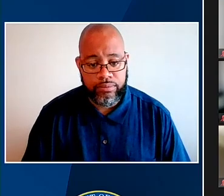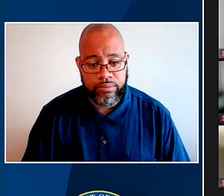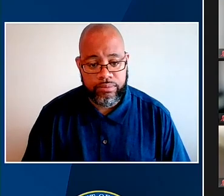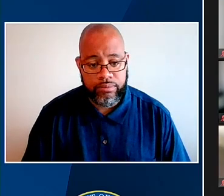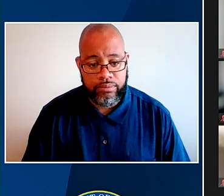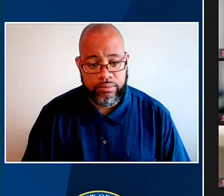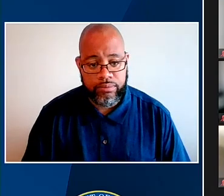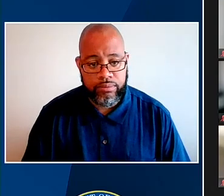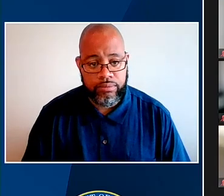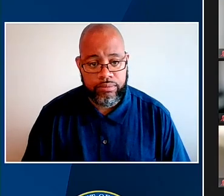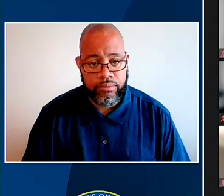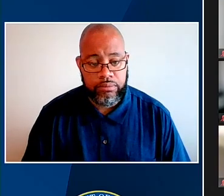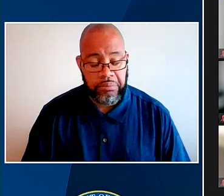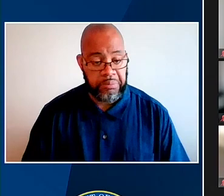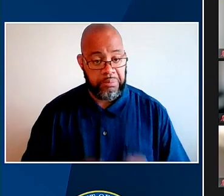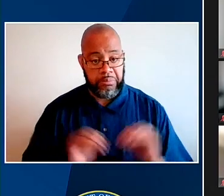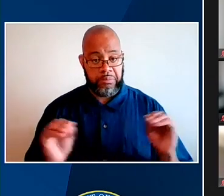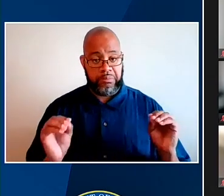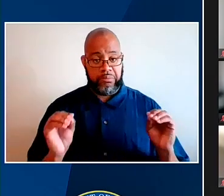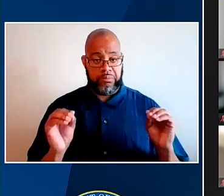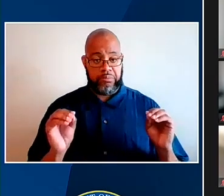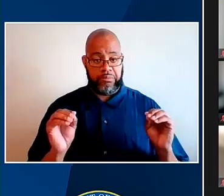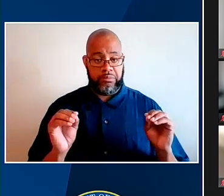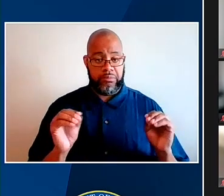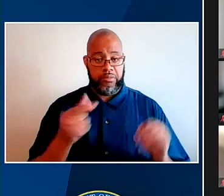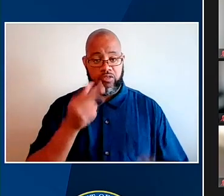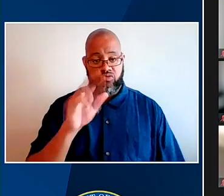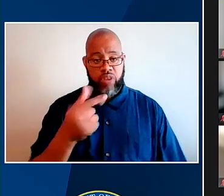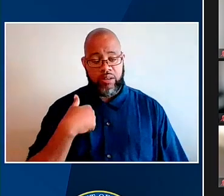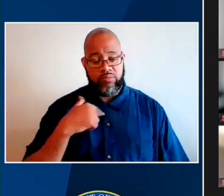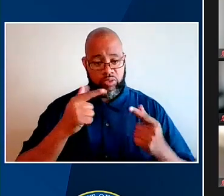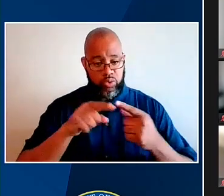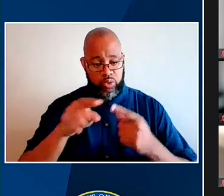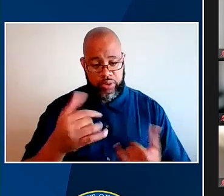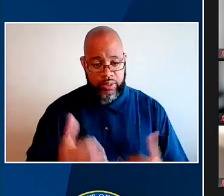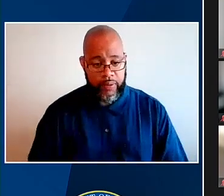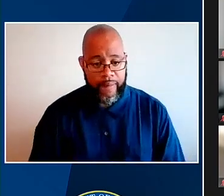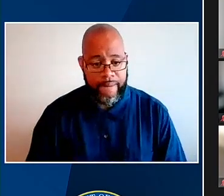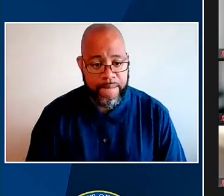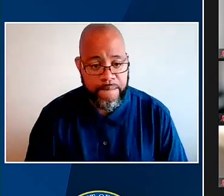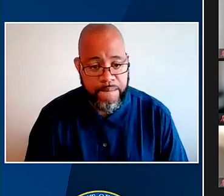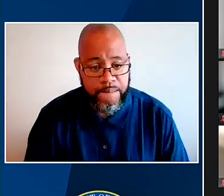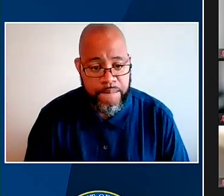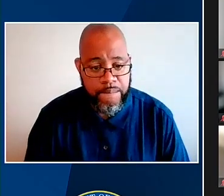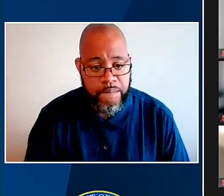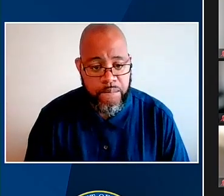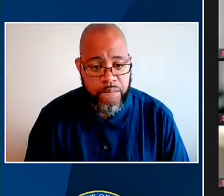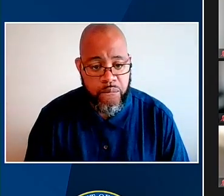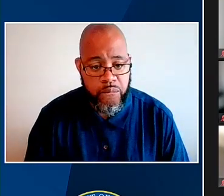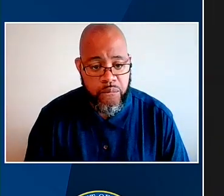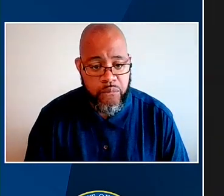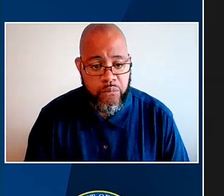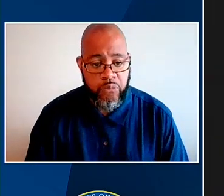Seeing none, Greg, I will turn it over to you. Thanks, Brady. So we're moving on to